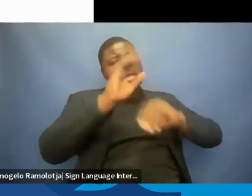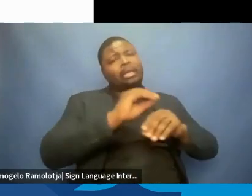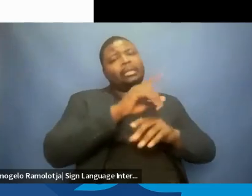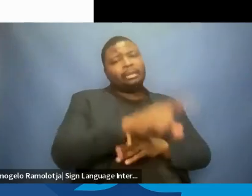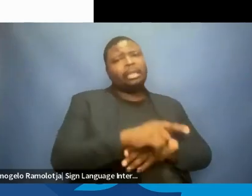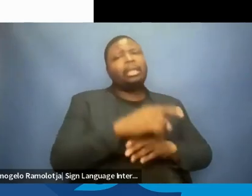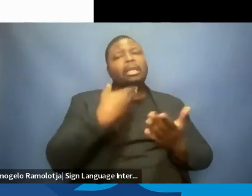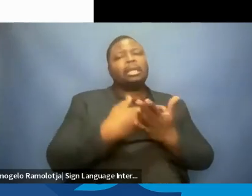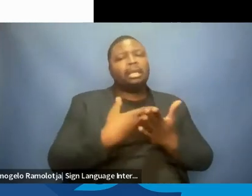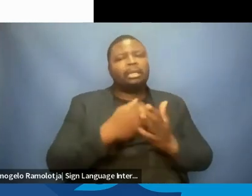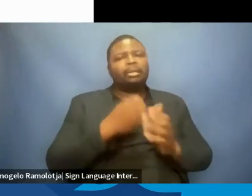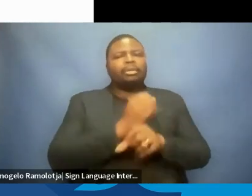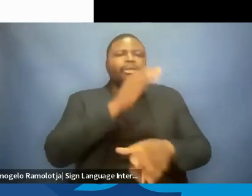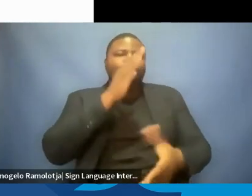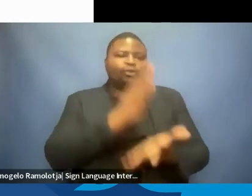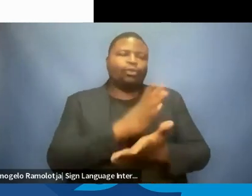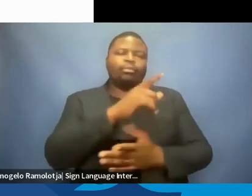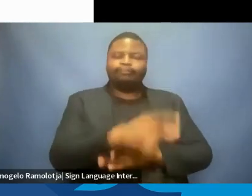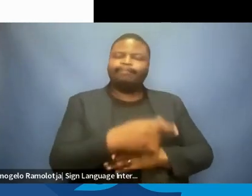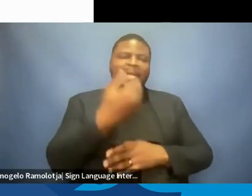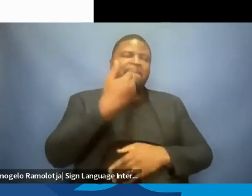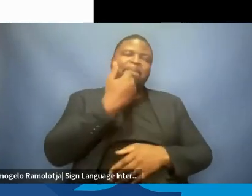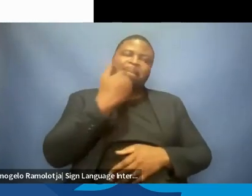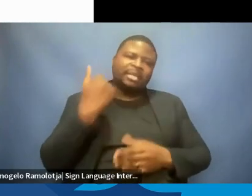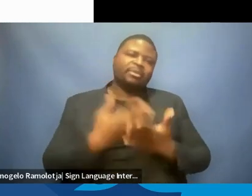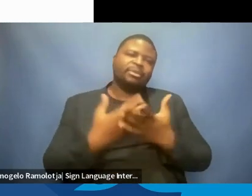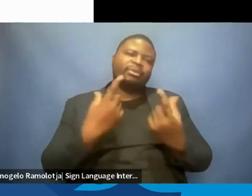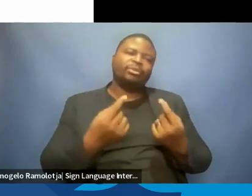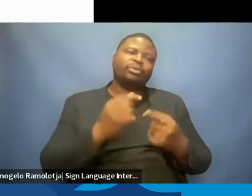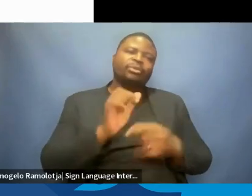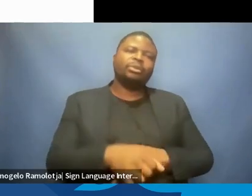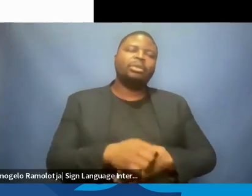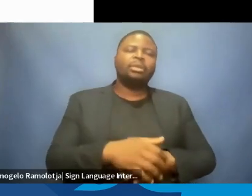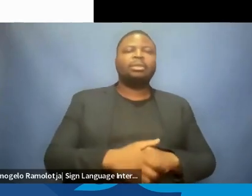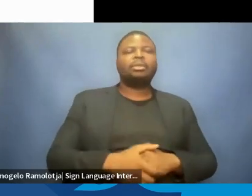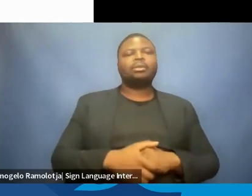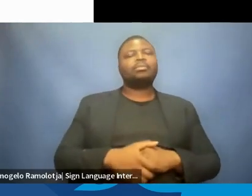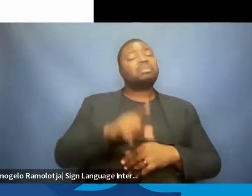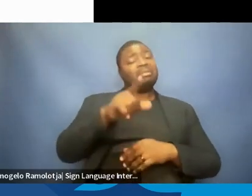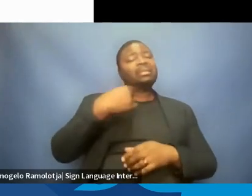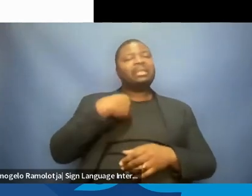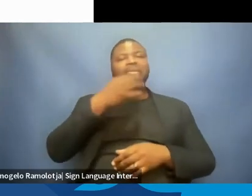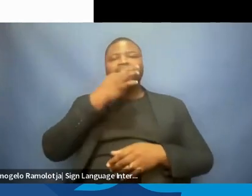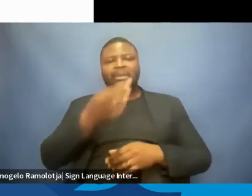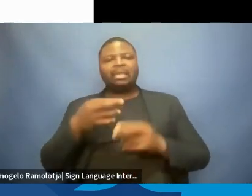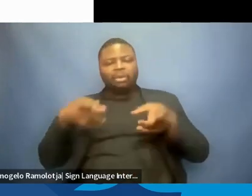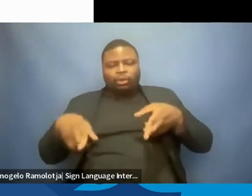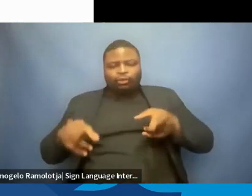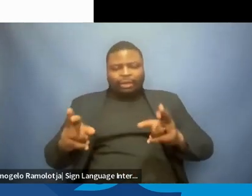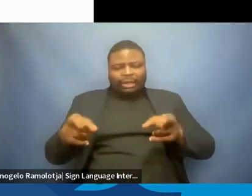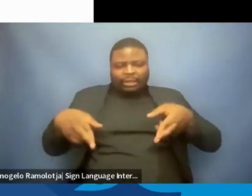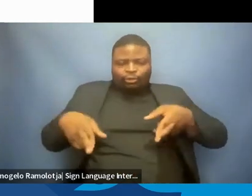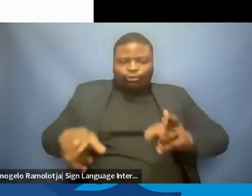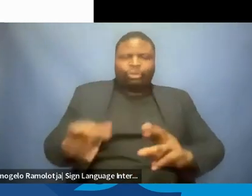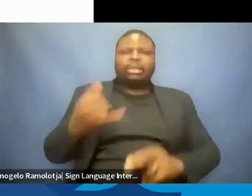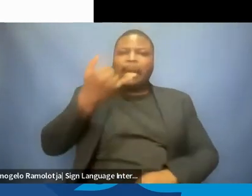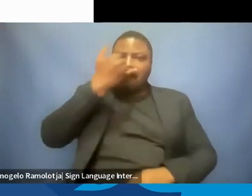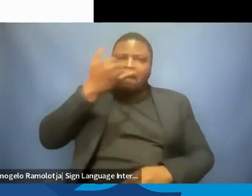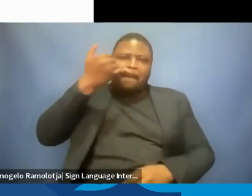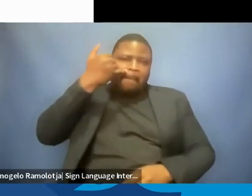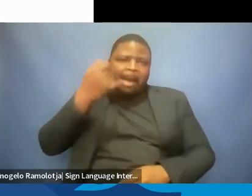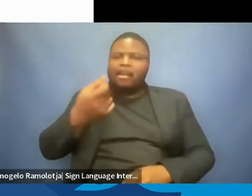to contribute to conferences as well as learn from these conferences so that we can